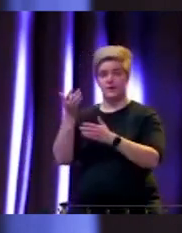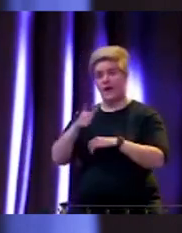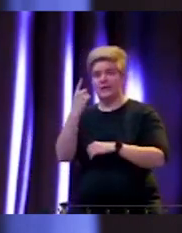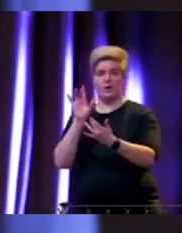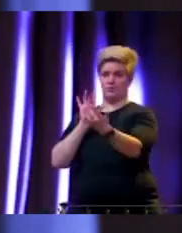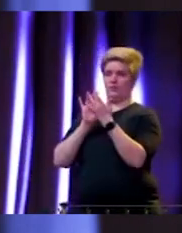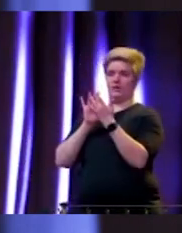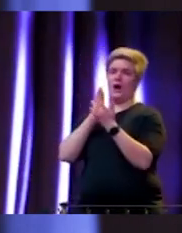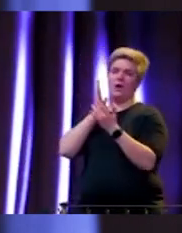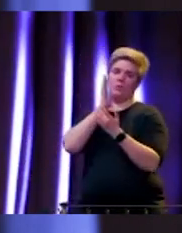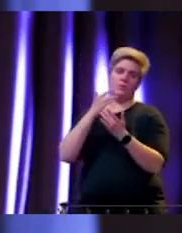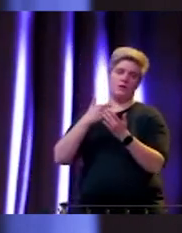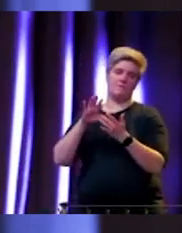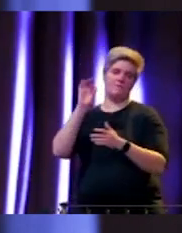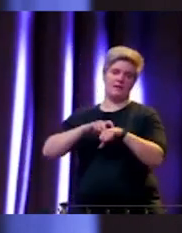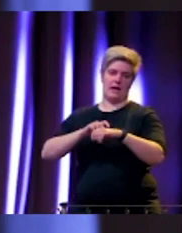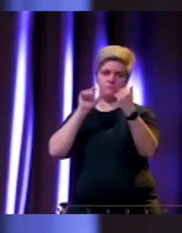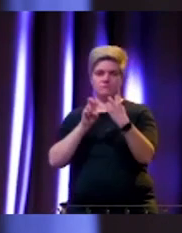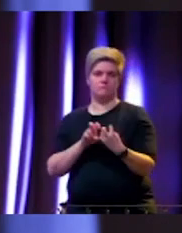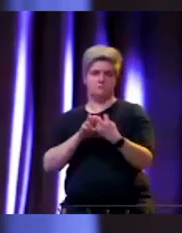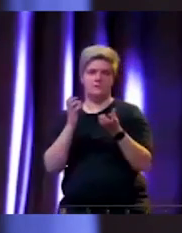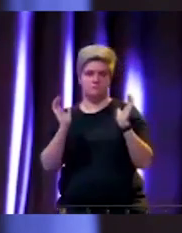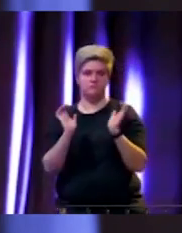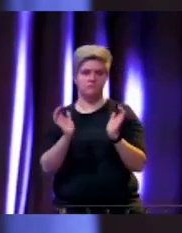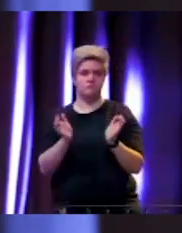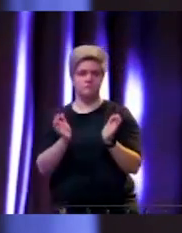have a conversation, right? We will have a